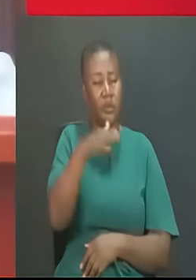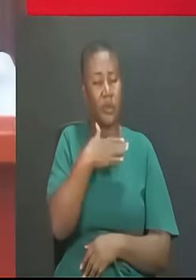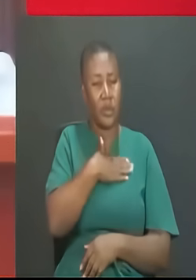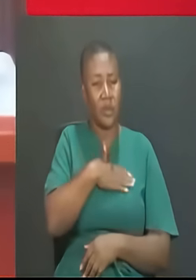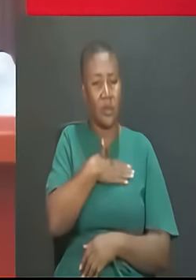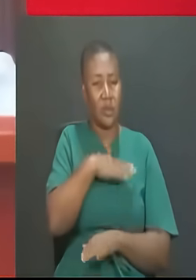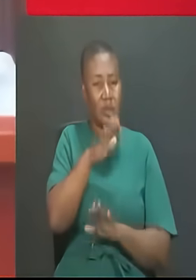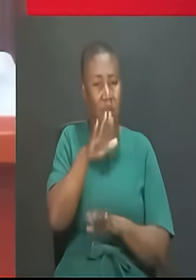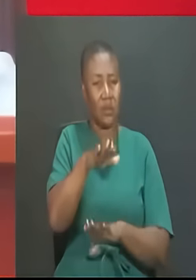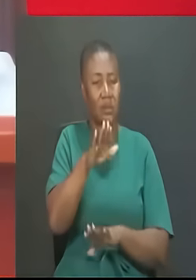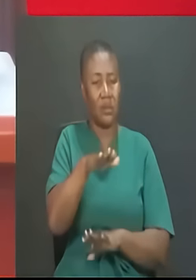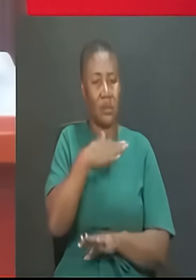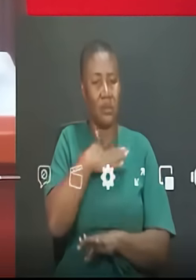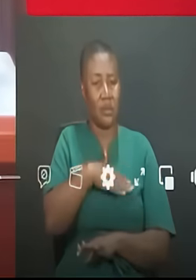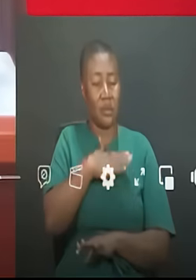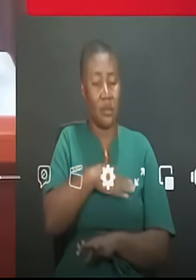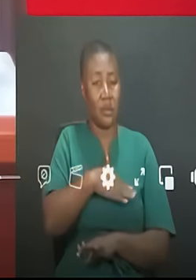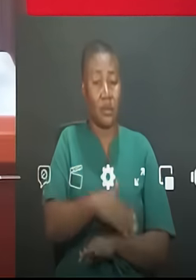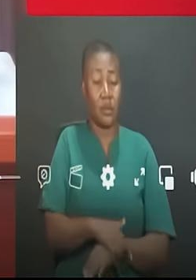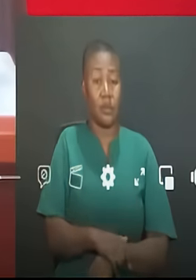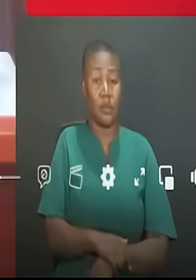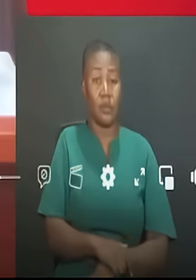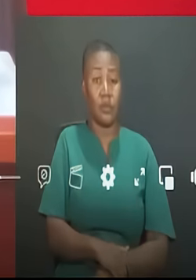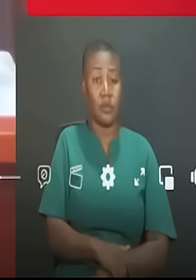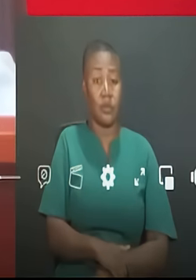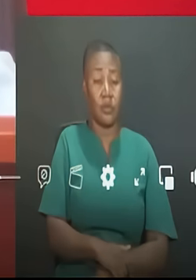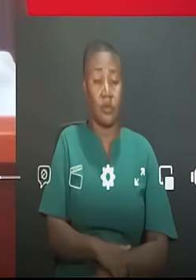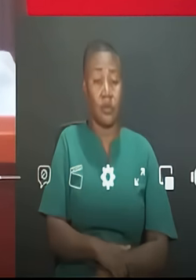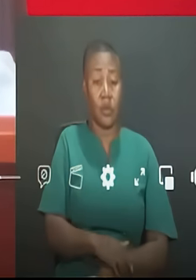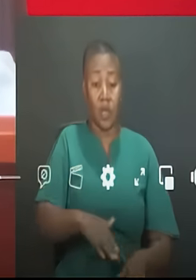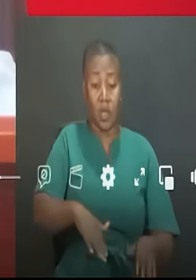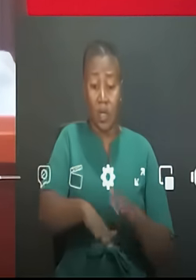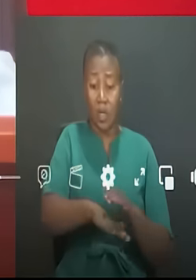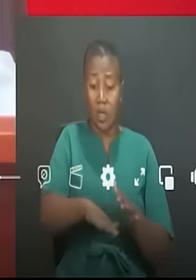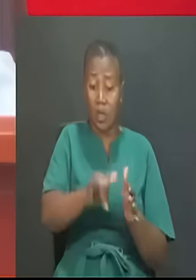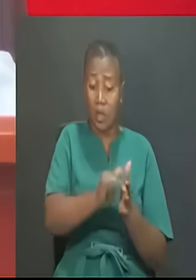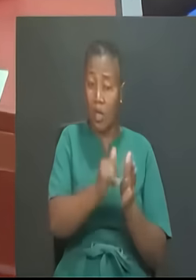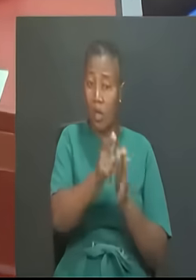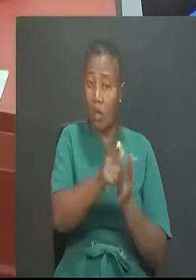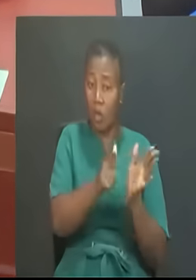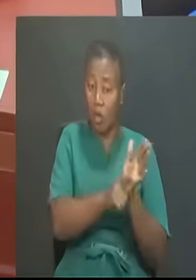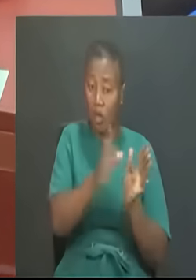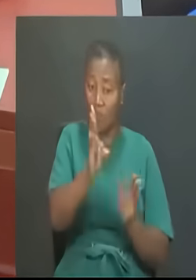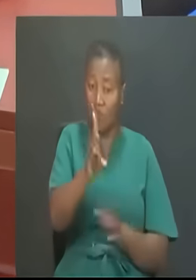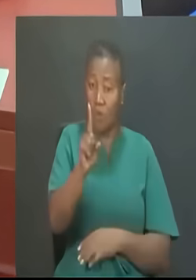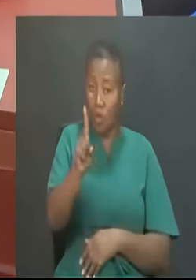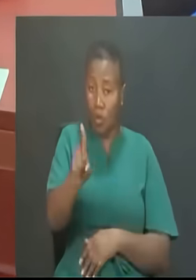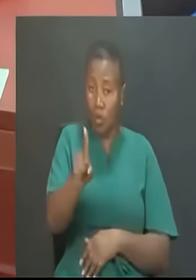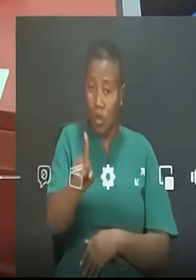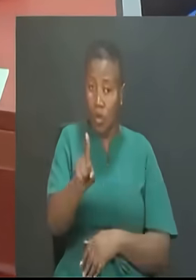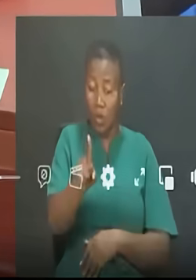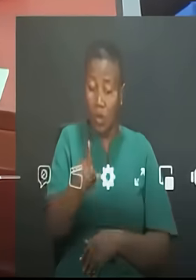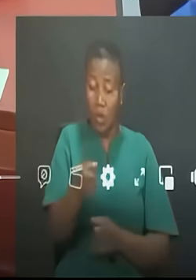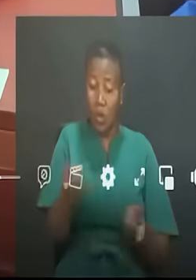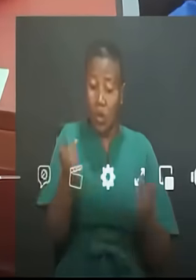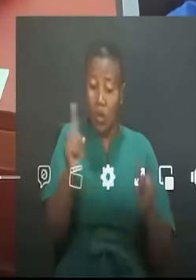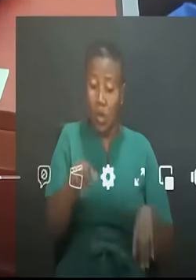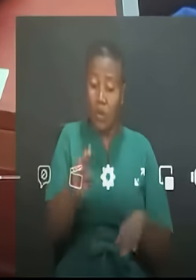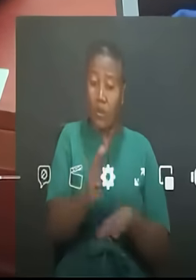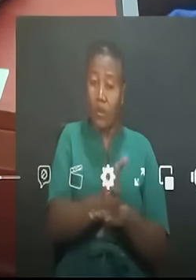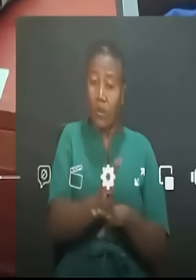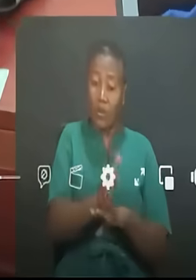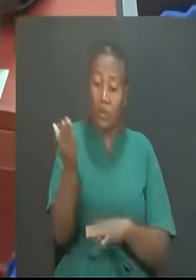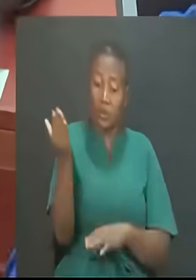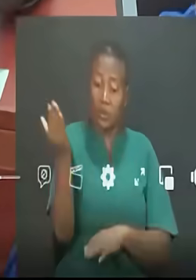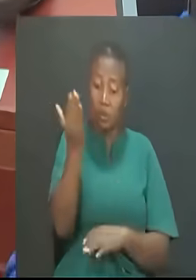Mr. Speaker, under Order 71, the protocol is that when the business statement is presented and members raise